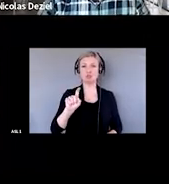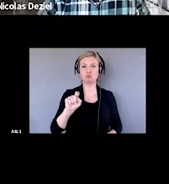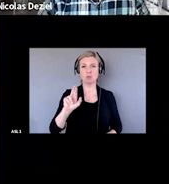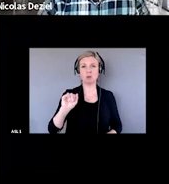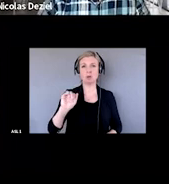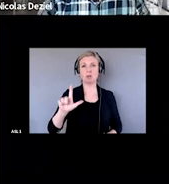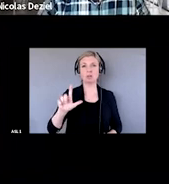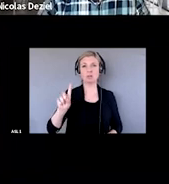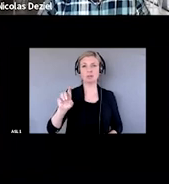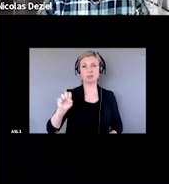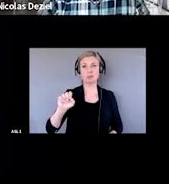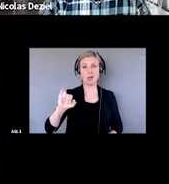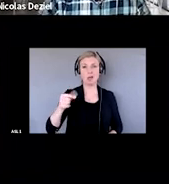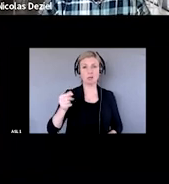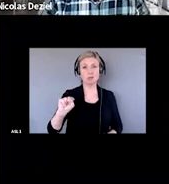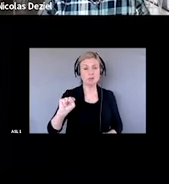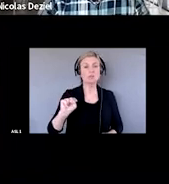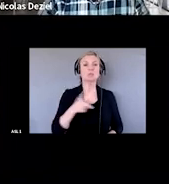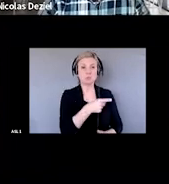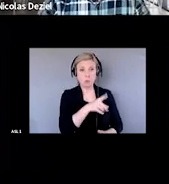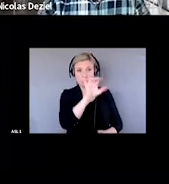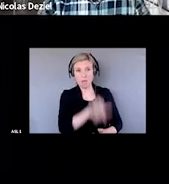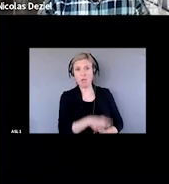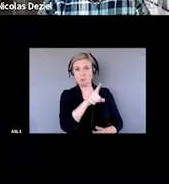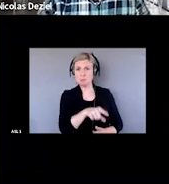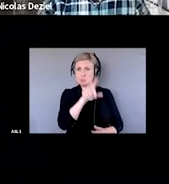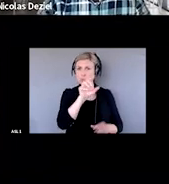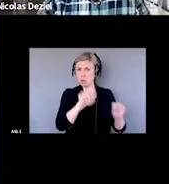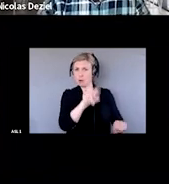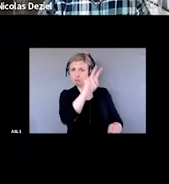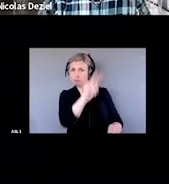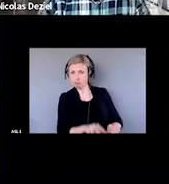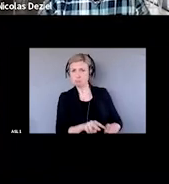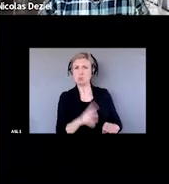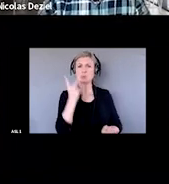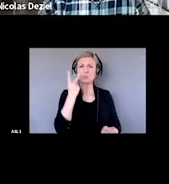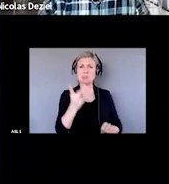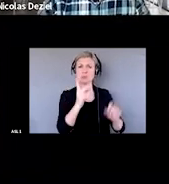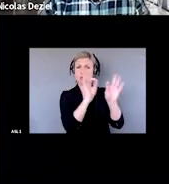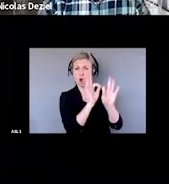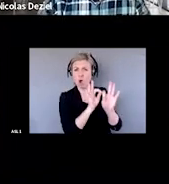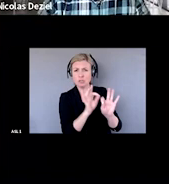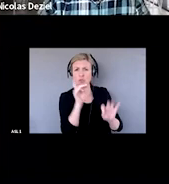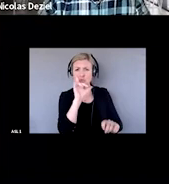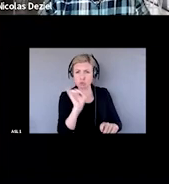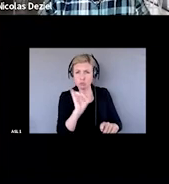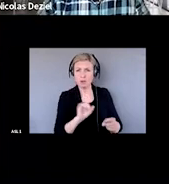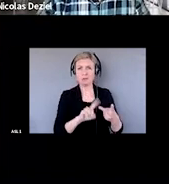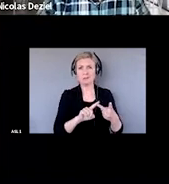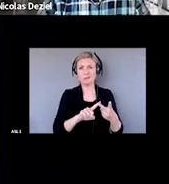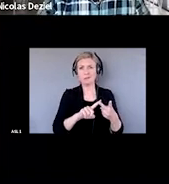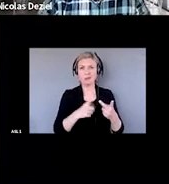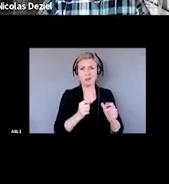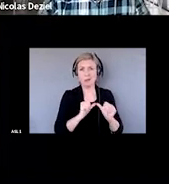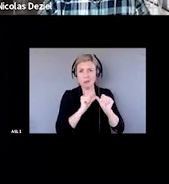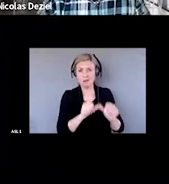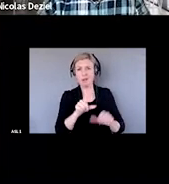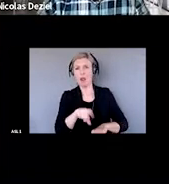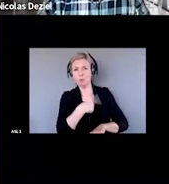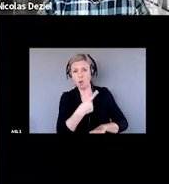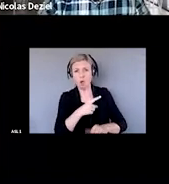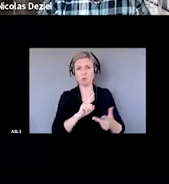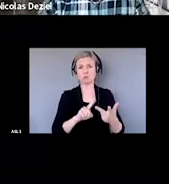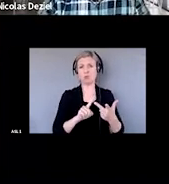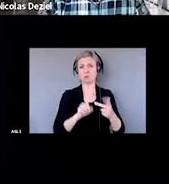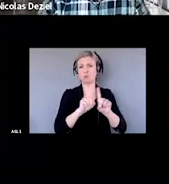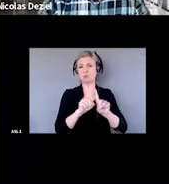to register, for example, industrial design. How much is it going to cost? How long will it take? What are the criteria? You know, things like that. This